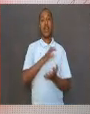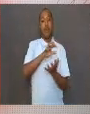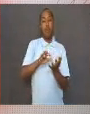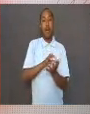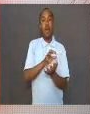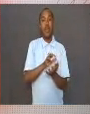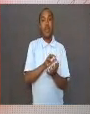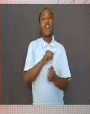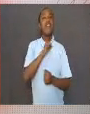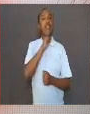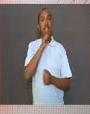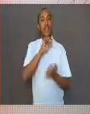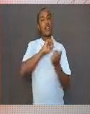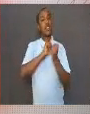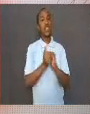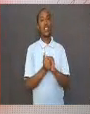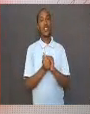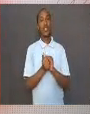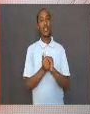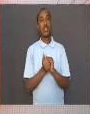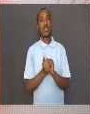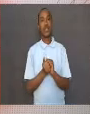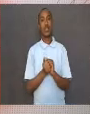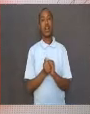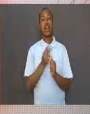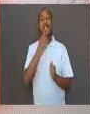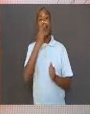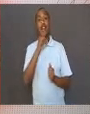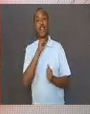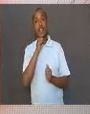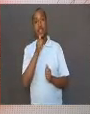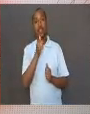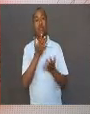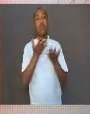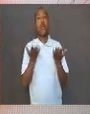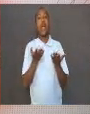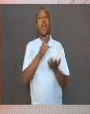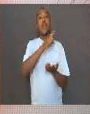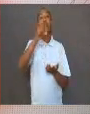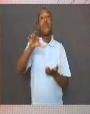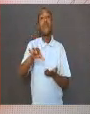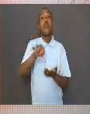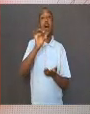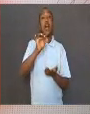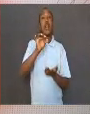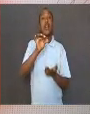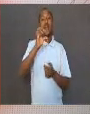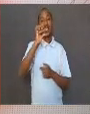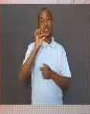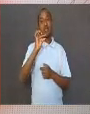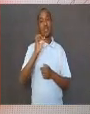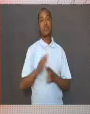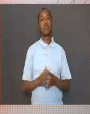a compound never changes, regardless of where you find